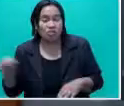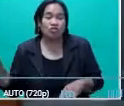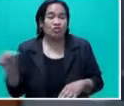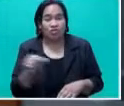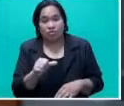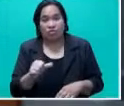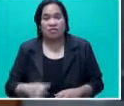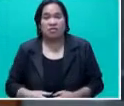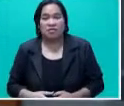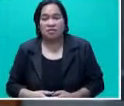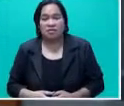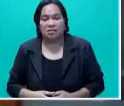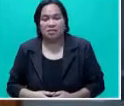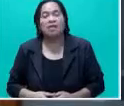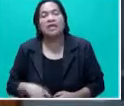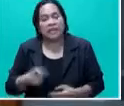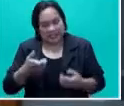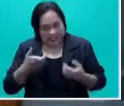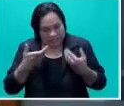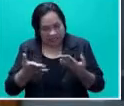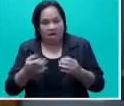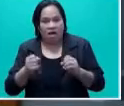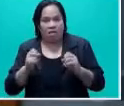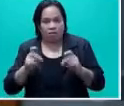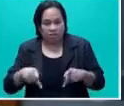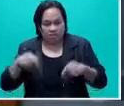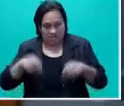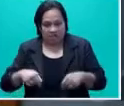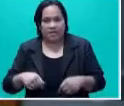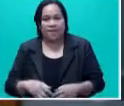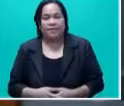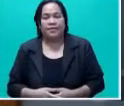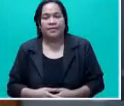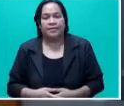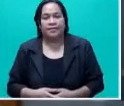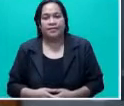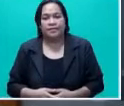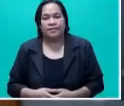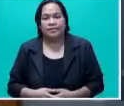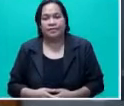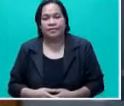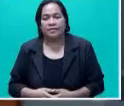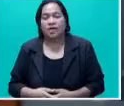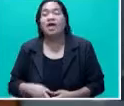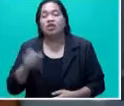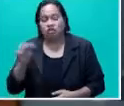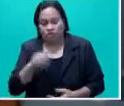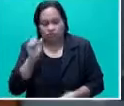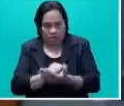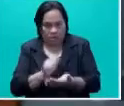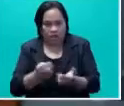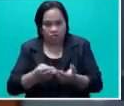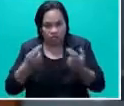Order. should be given the opportunity. adequately resourced